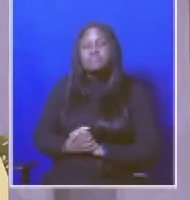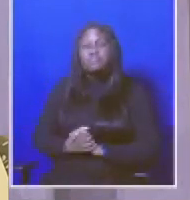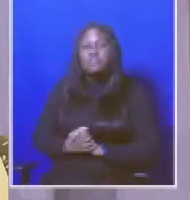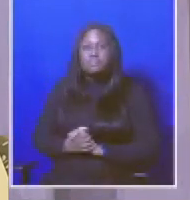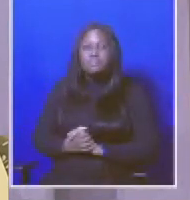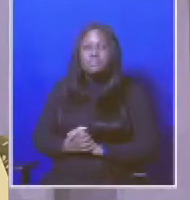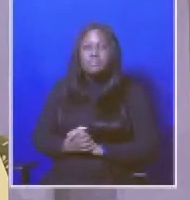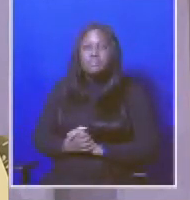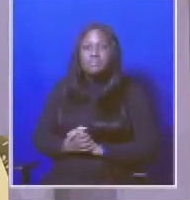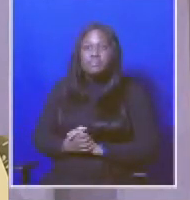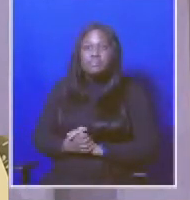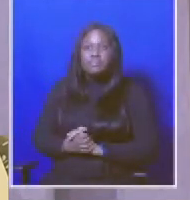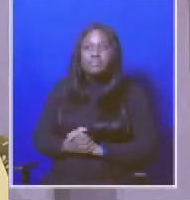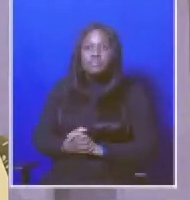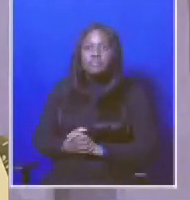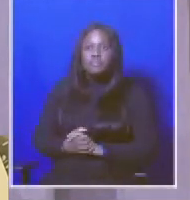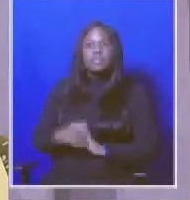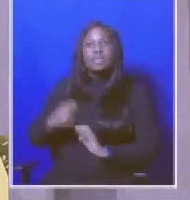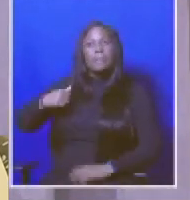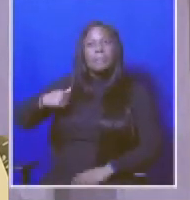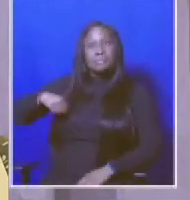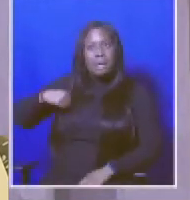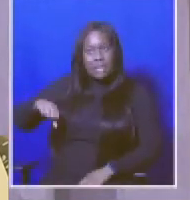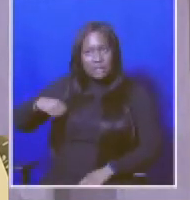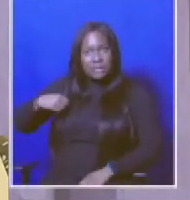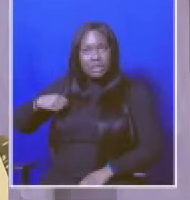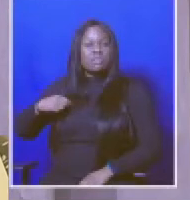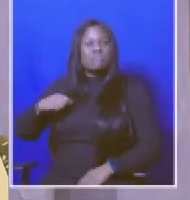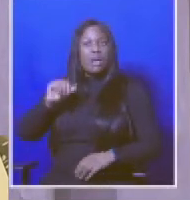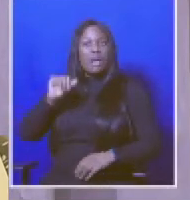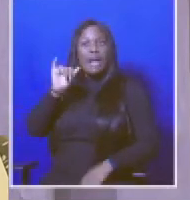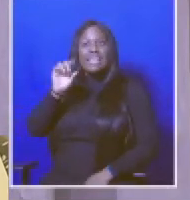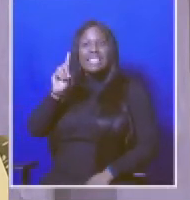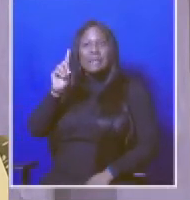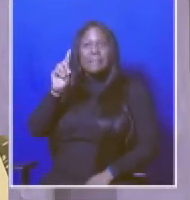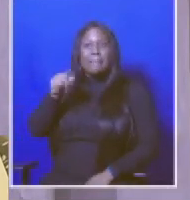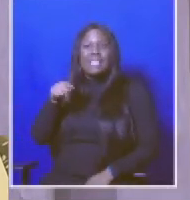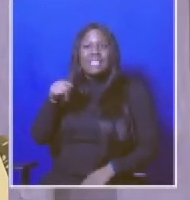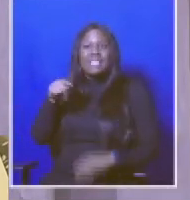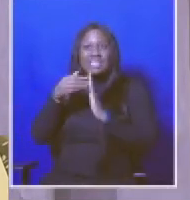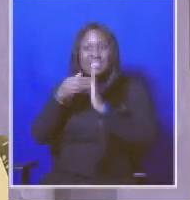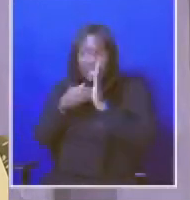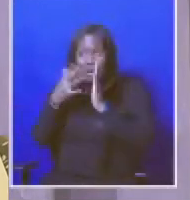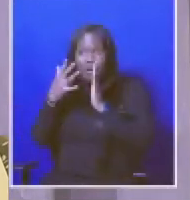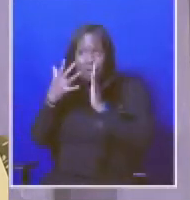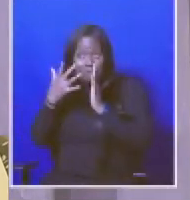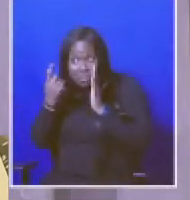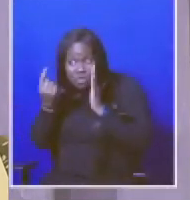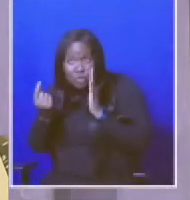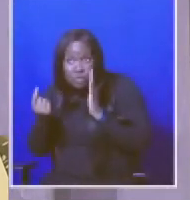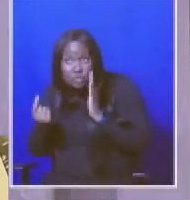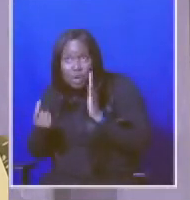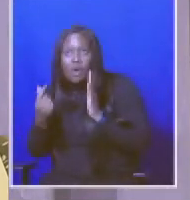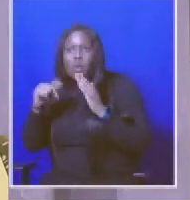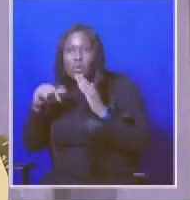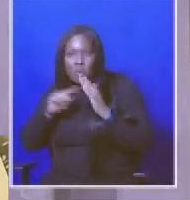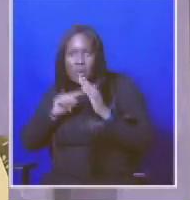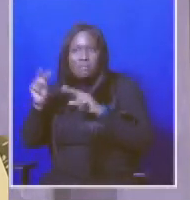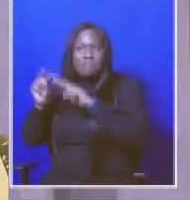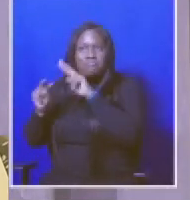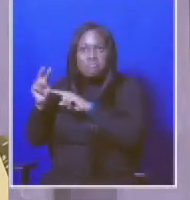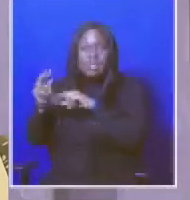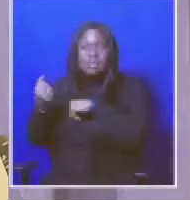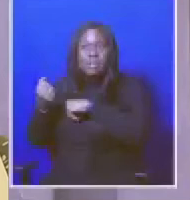to determine what municipalities should do in their IDPs, support and assist municipalities with operation